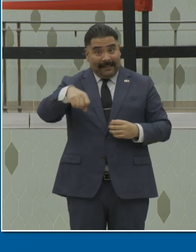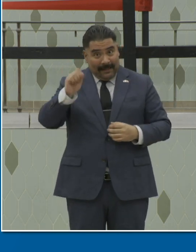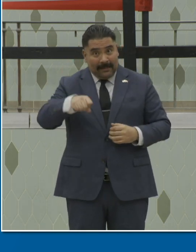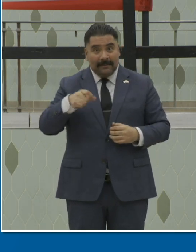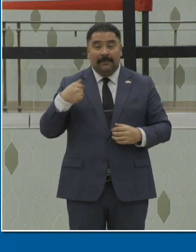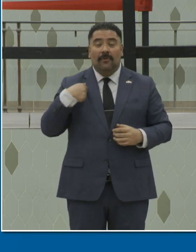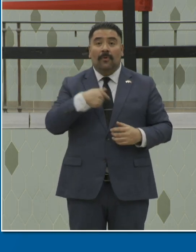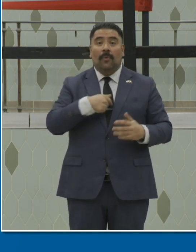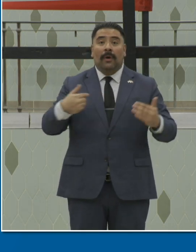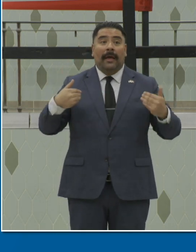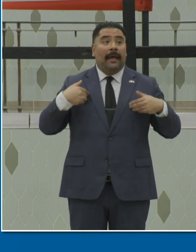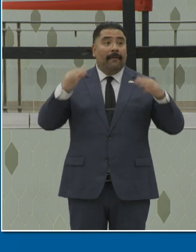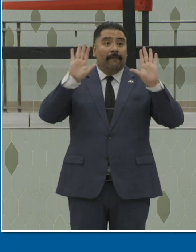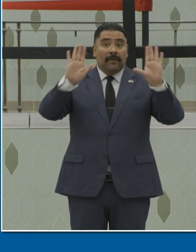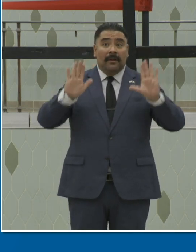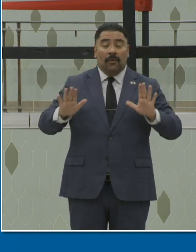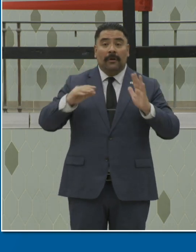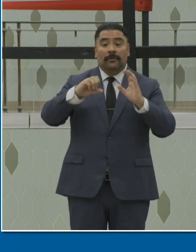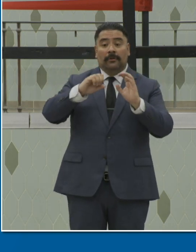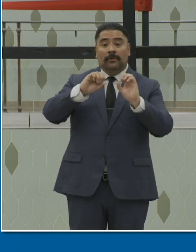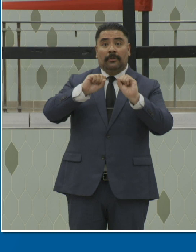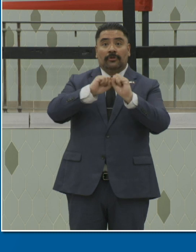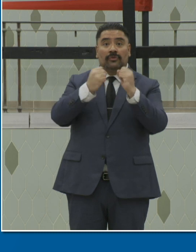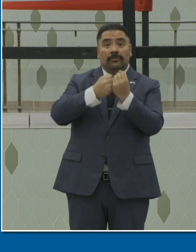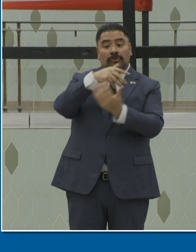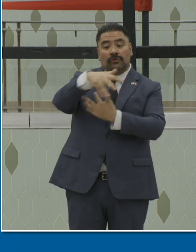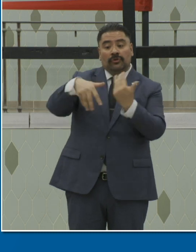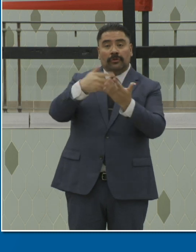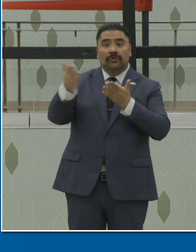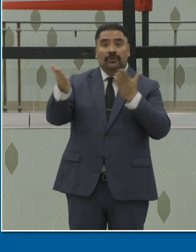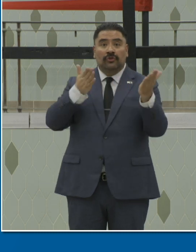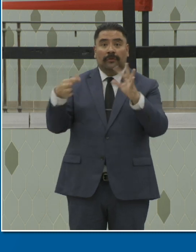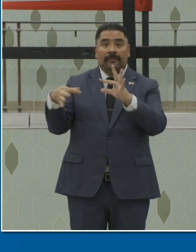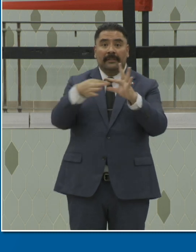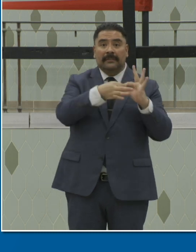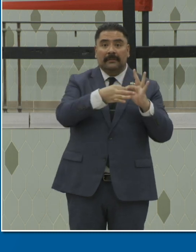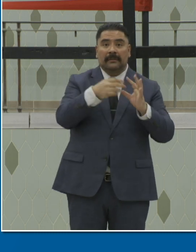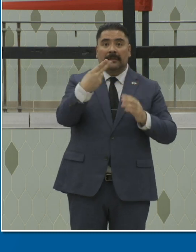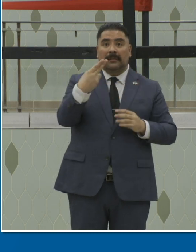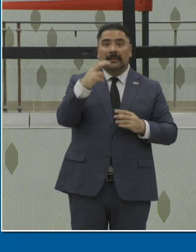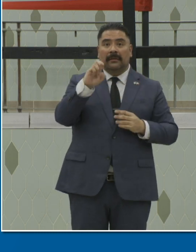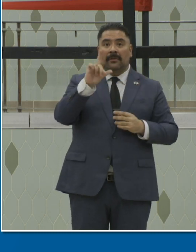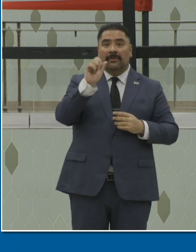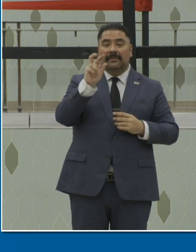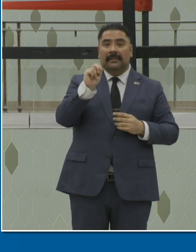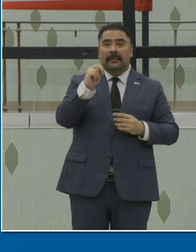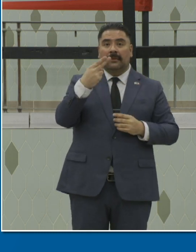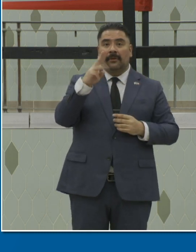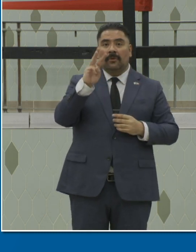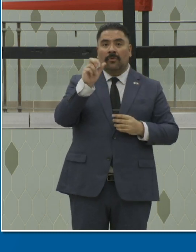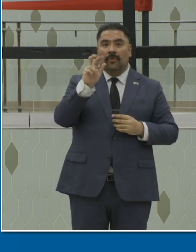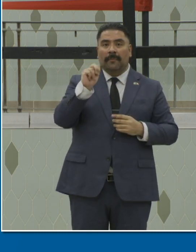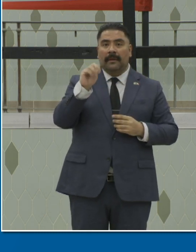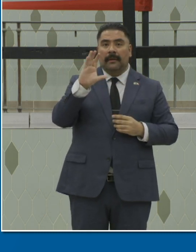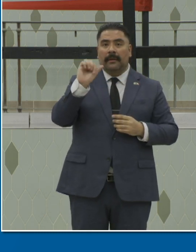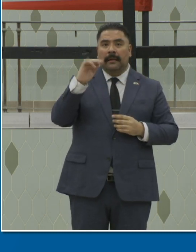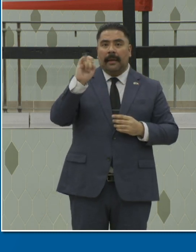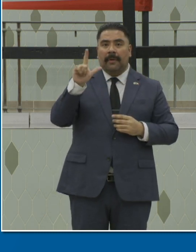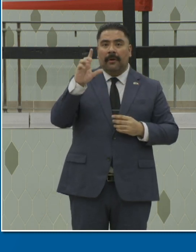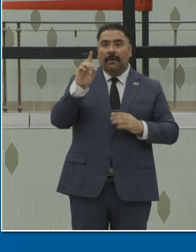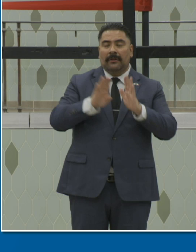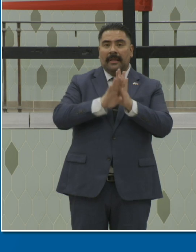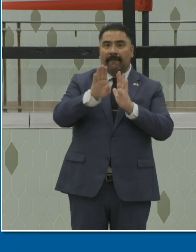Yes, we have an incredible social service affiliate, Holston Human Capital Development, who managed